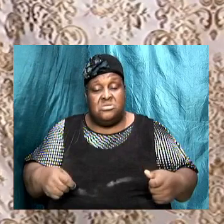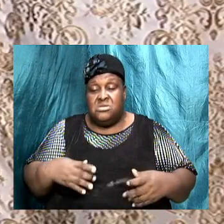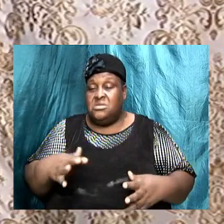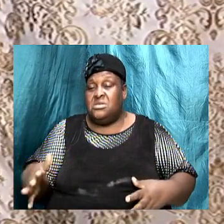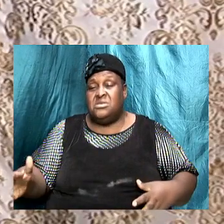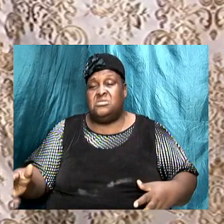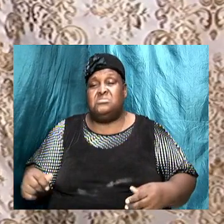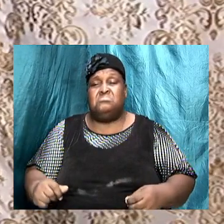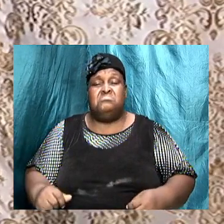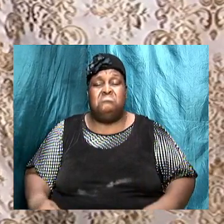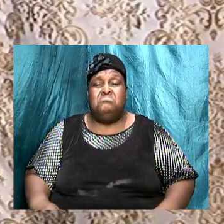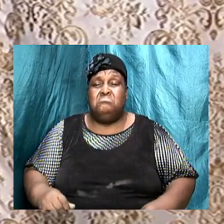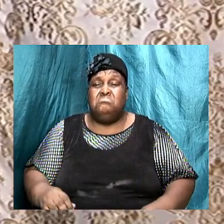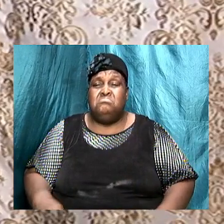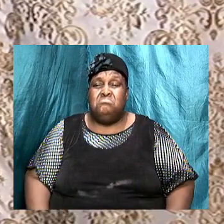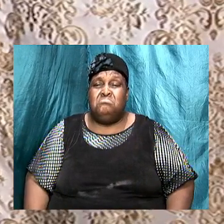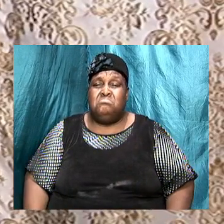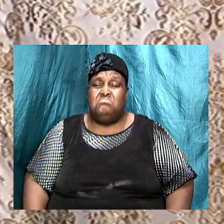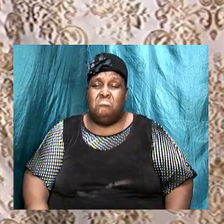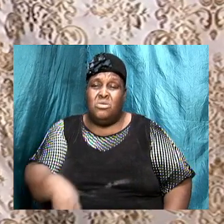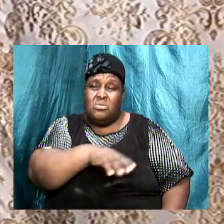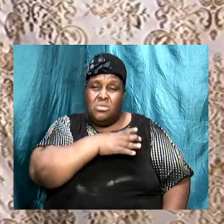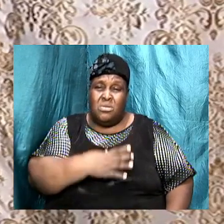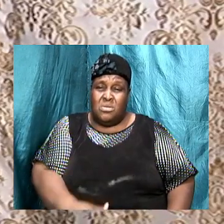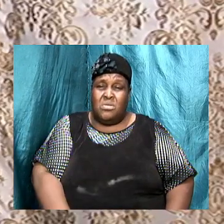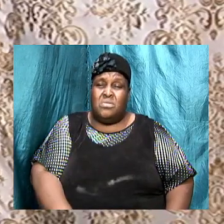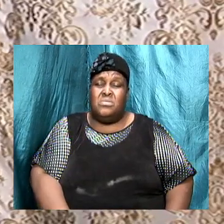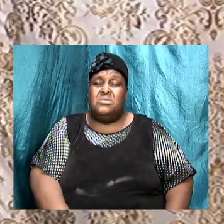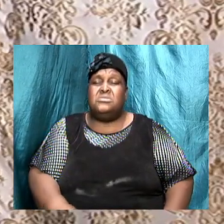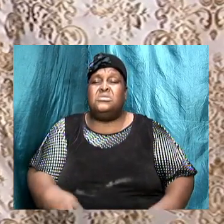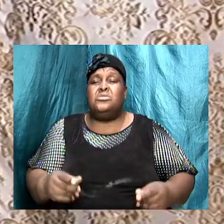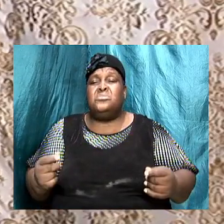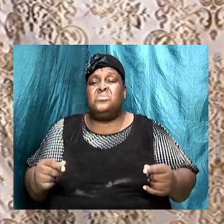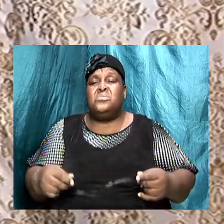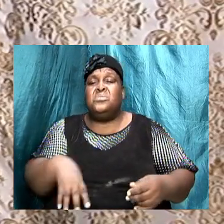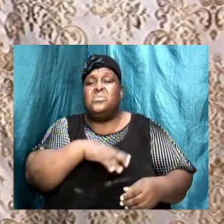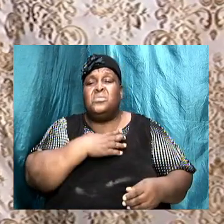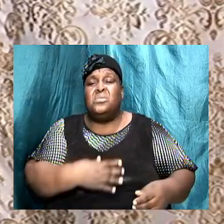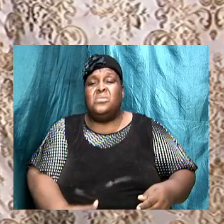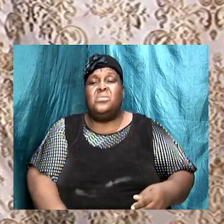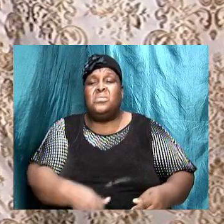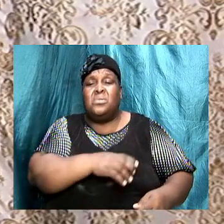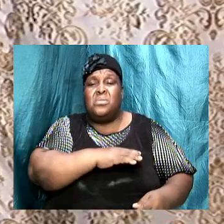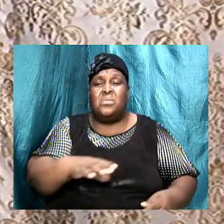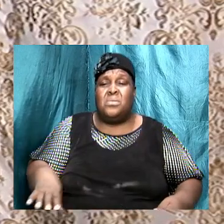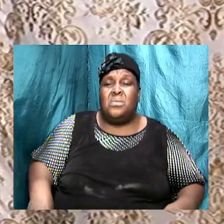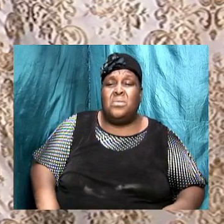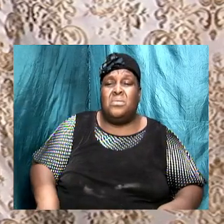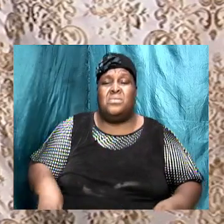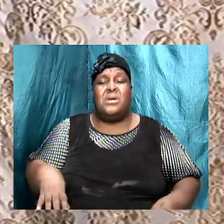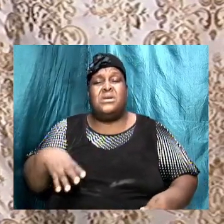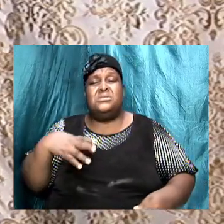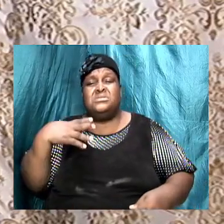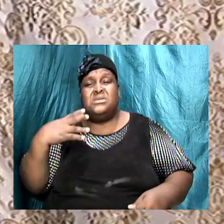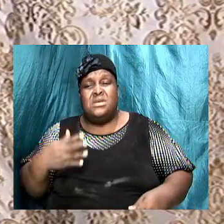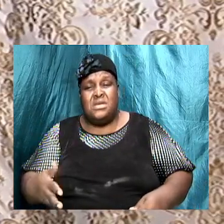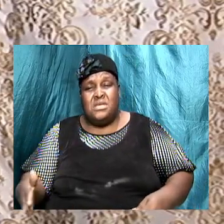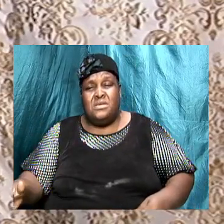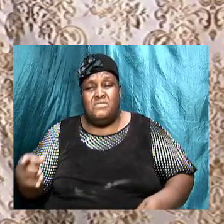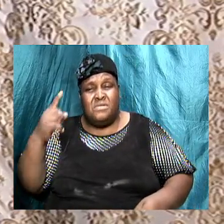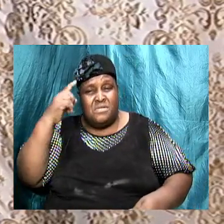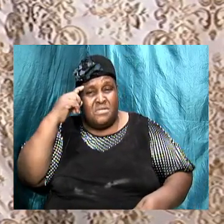just the norm to him. But the Christian will do Christ-like things because his thought process have